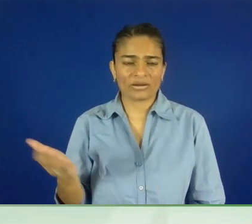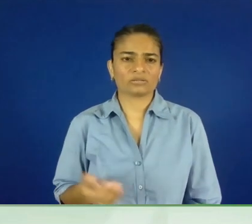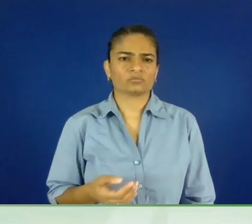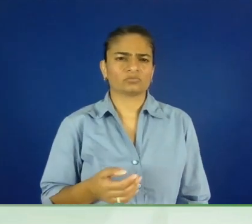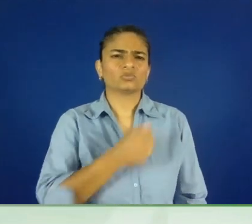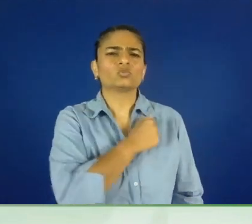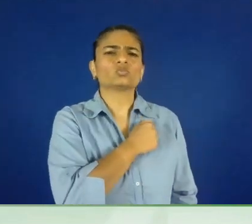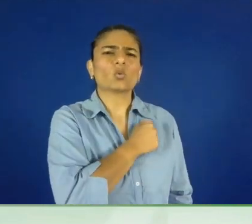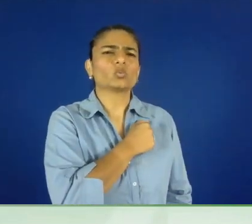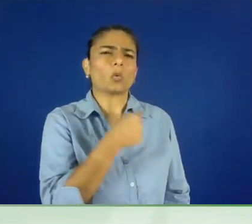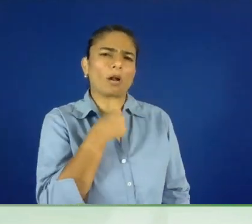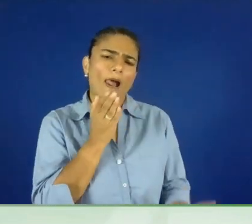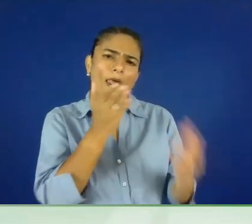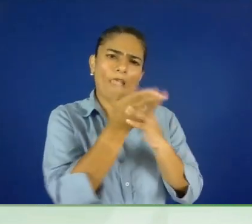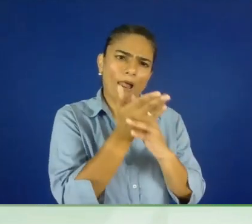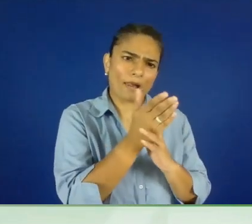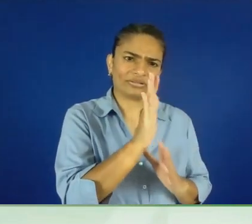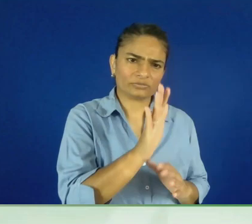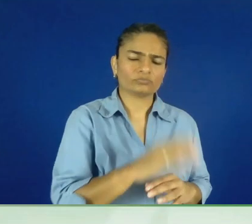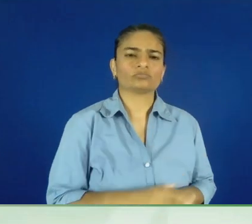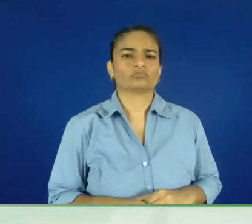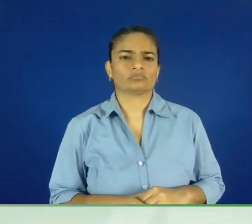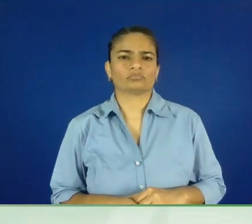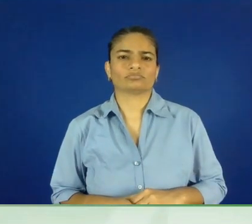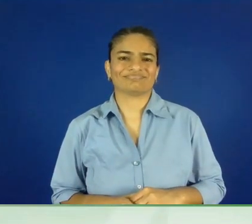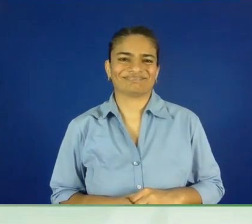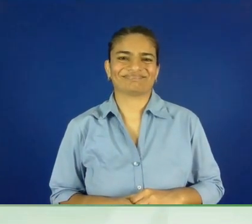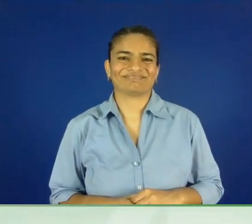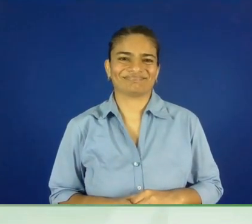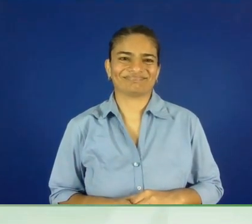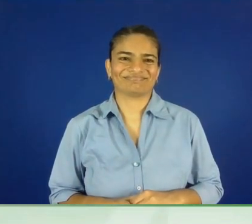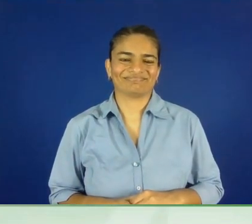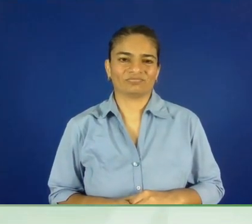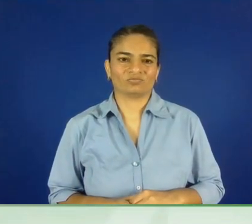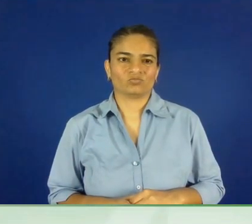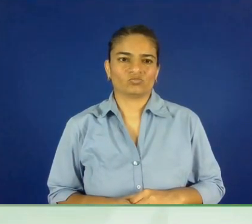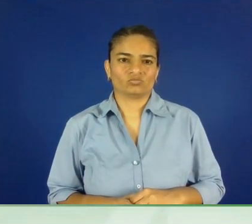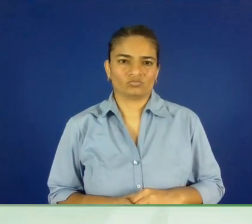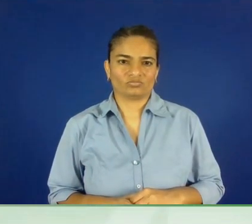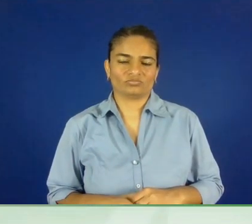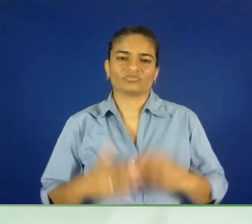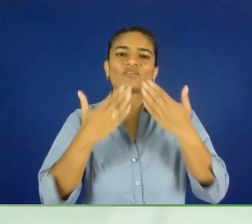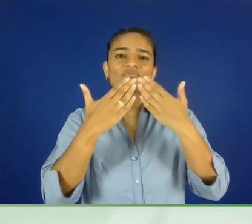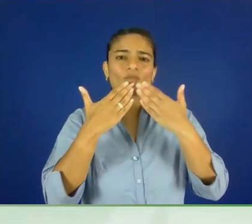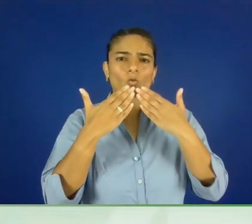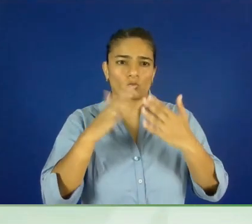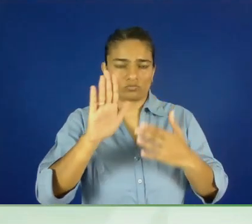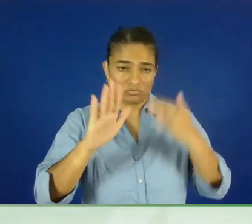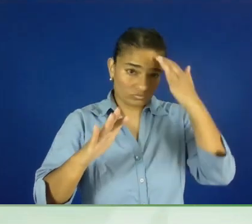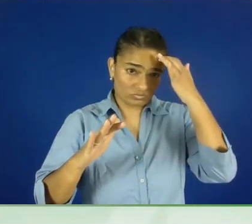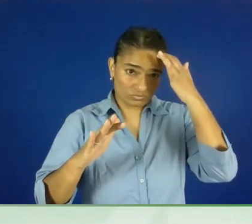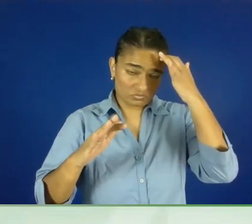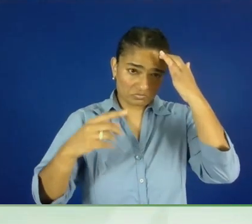good segue. Thank you. Slightly techno-optimist. So, Bianca, to your point, I think what people need to realize is the tools that can help you